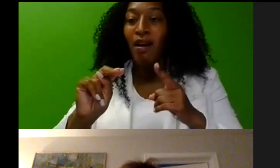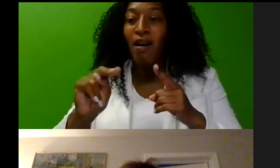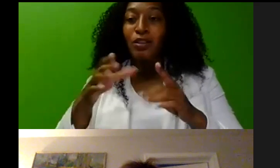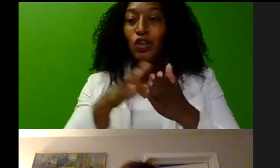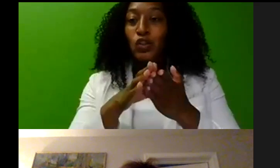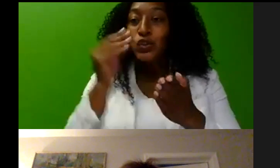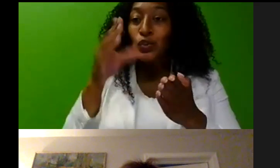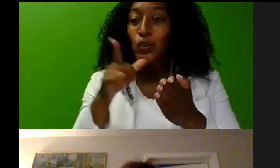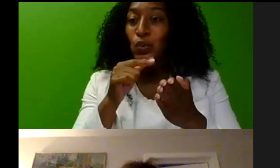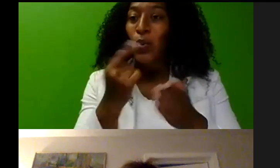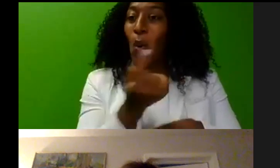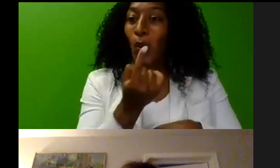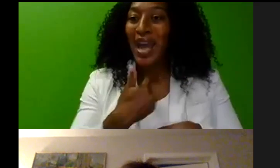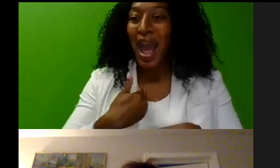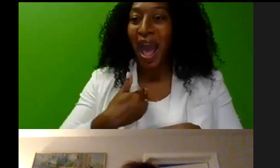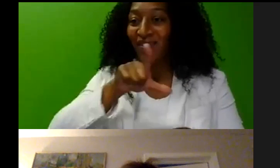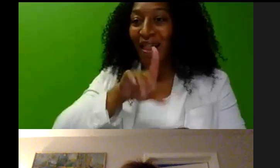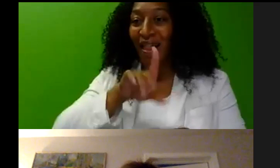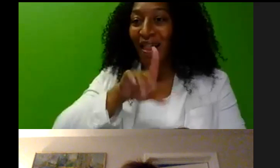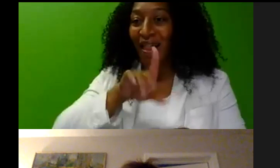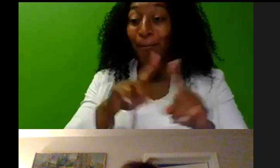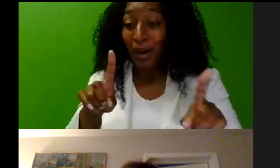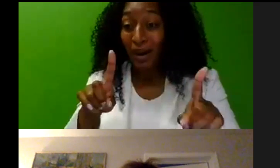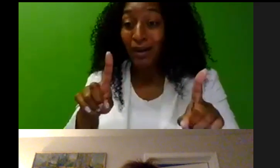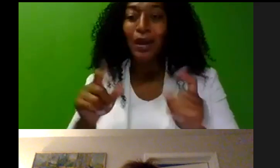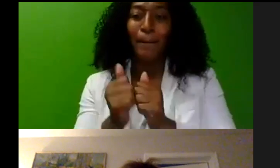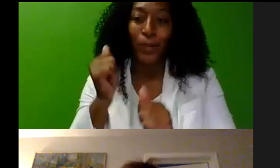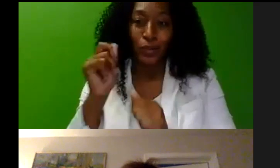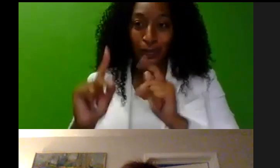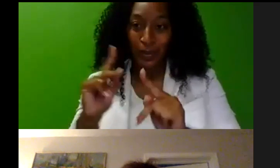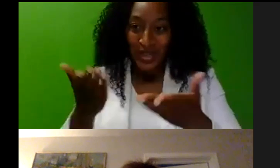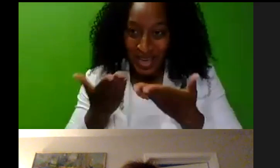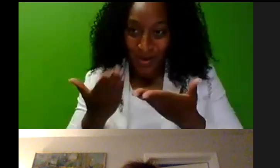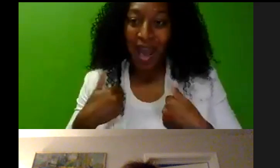you guys because you're in both, right?